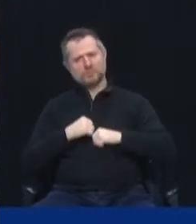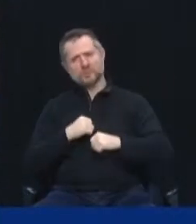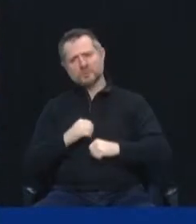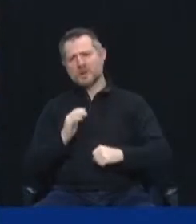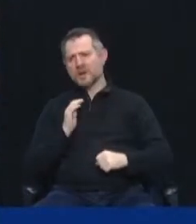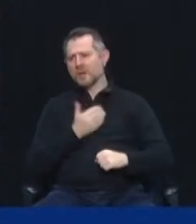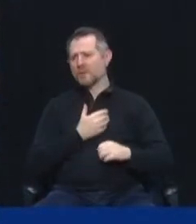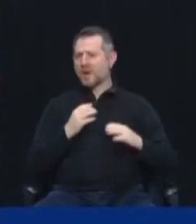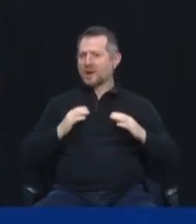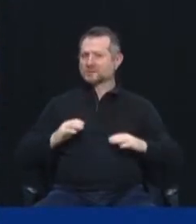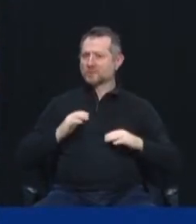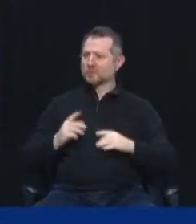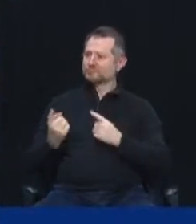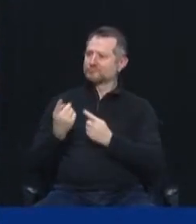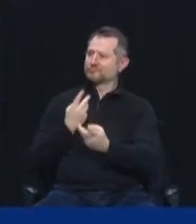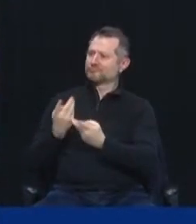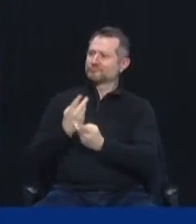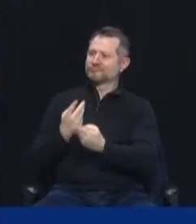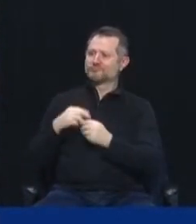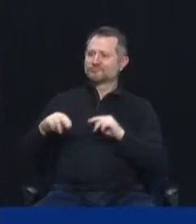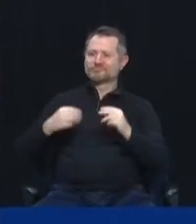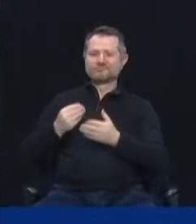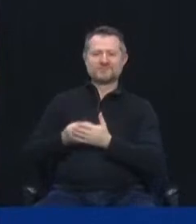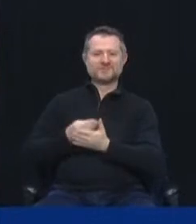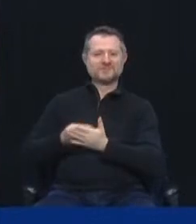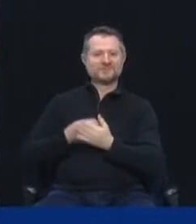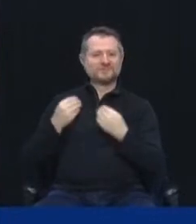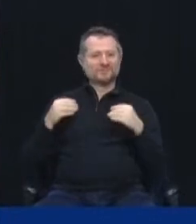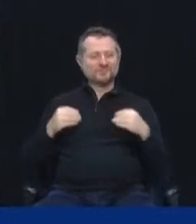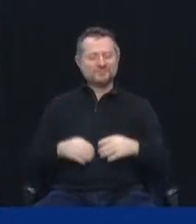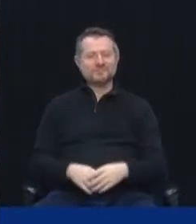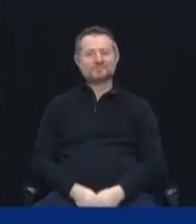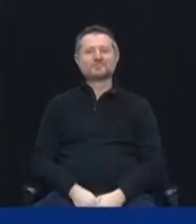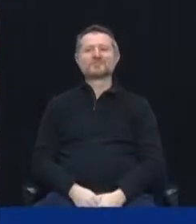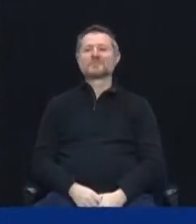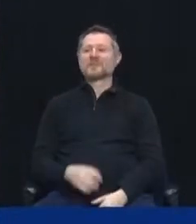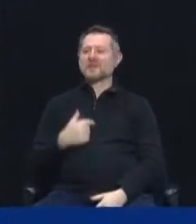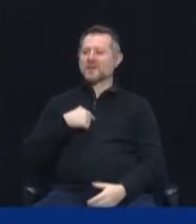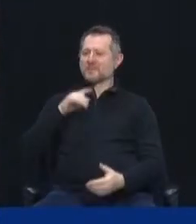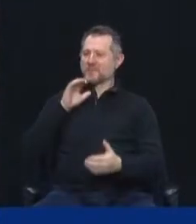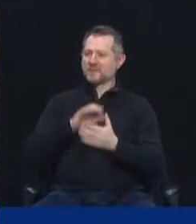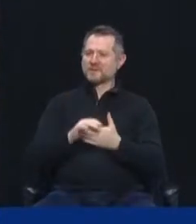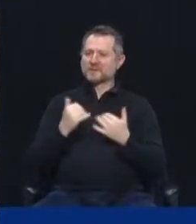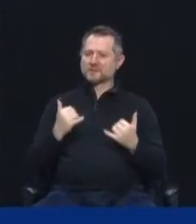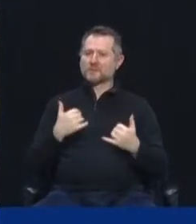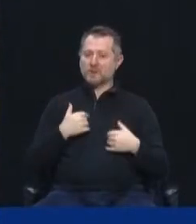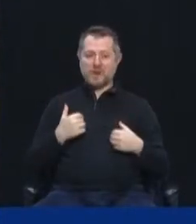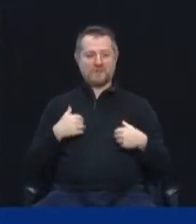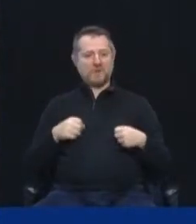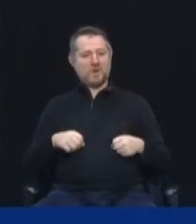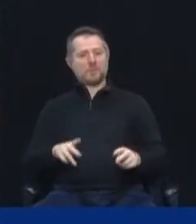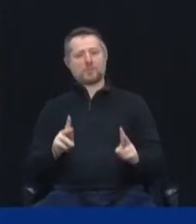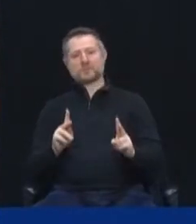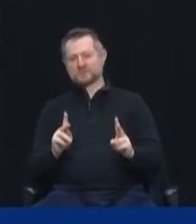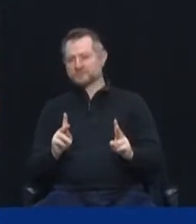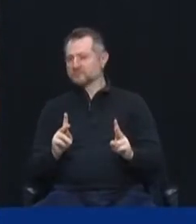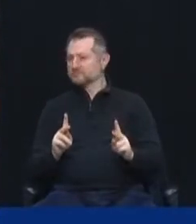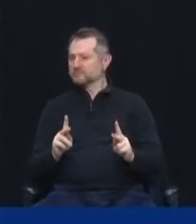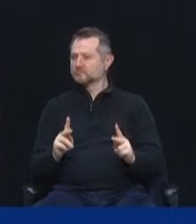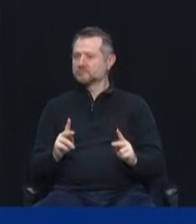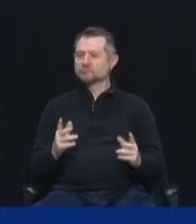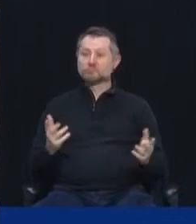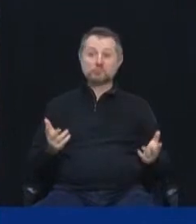customers. And I believe that we have the opportunity to finish with